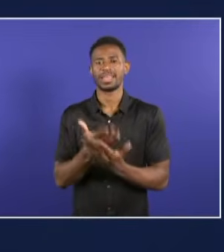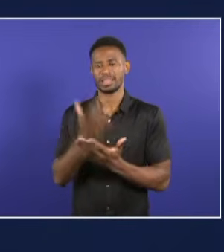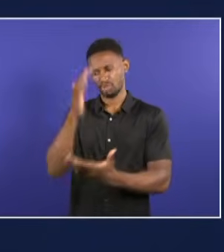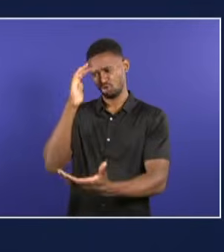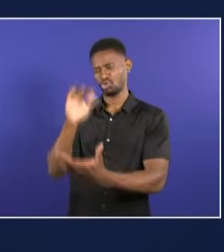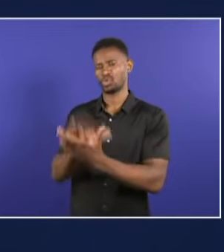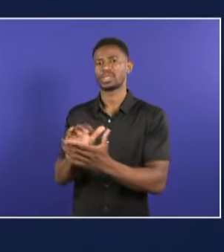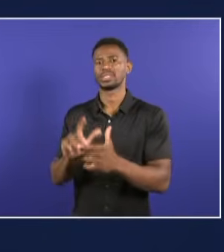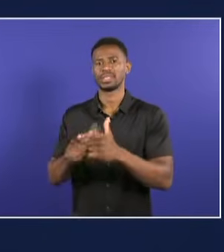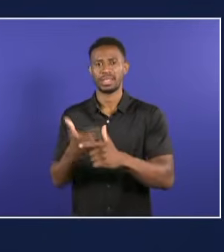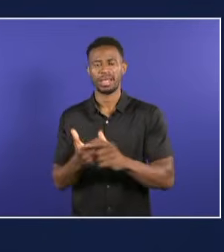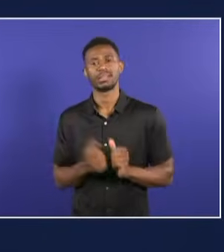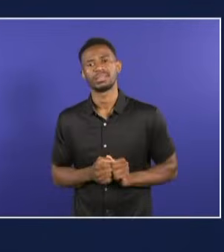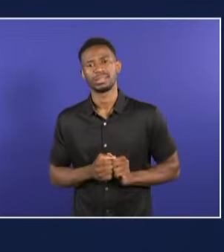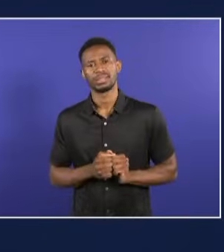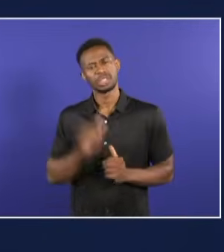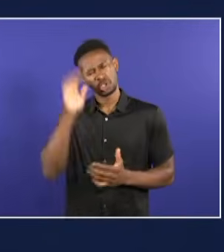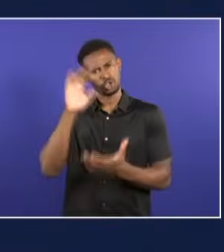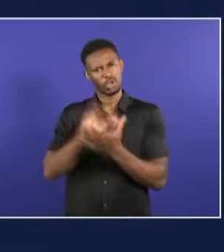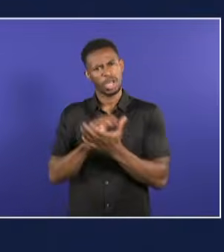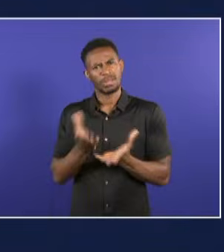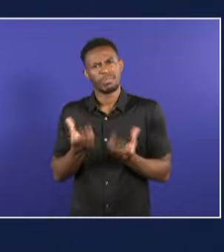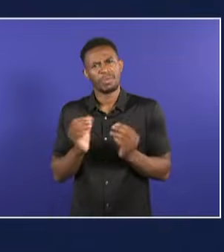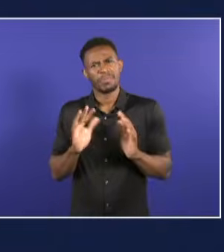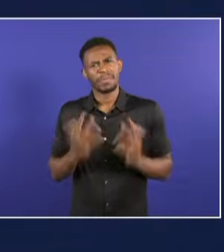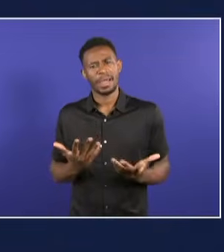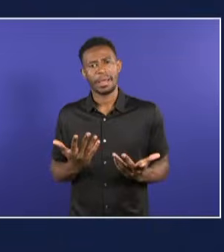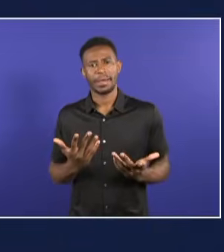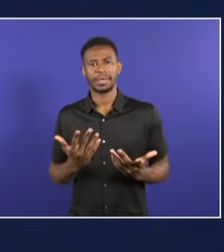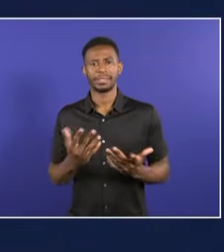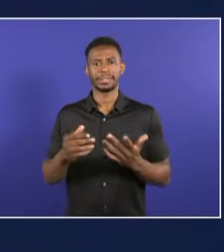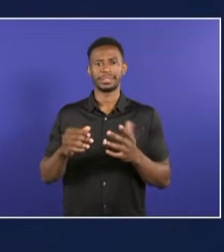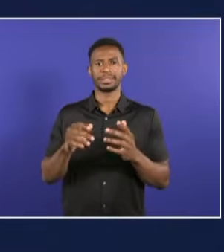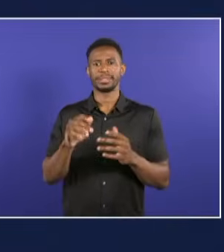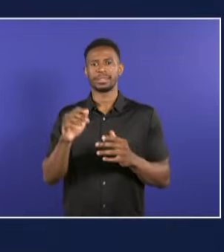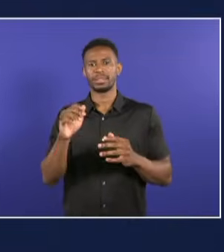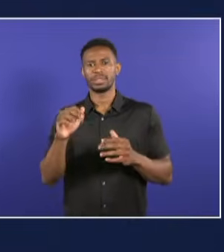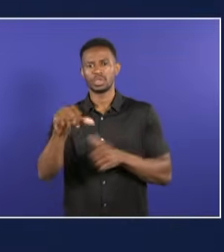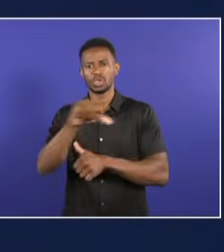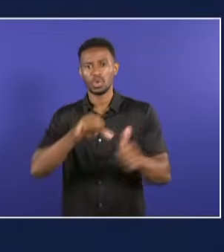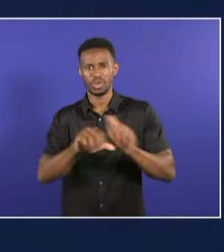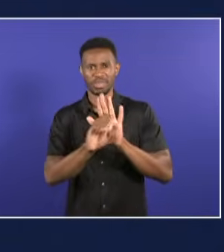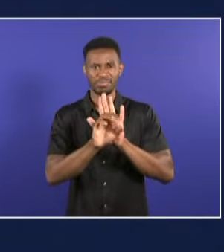way, community by community, street by street,